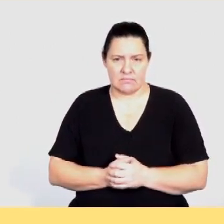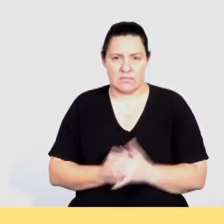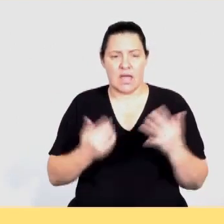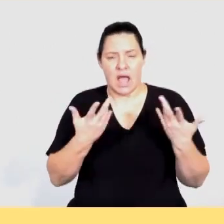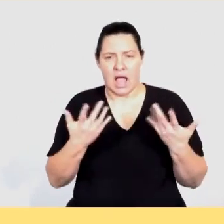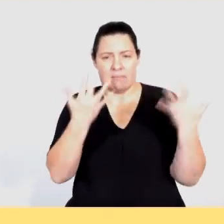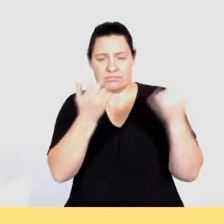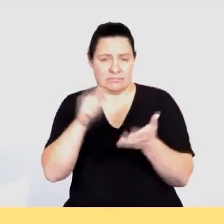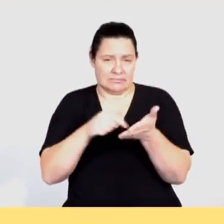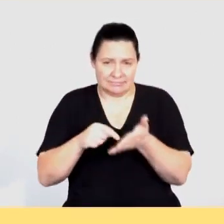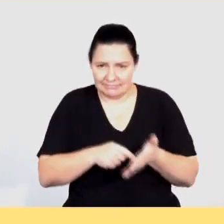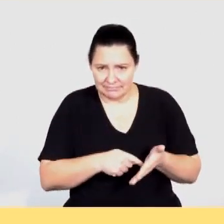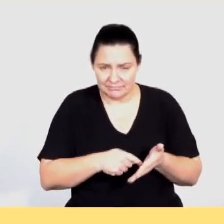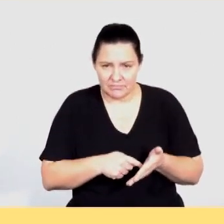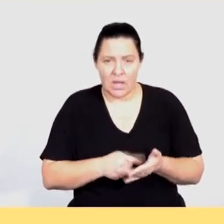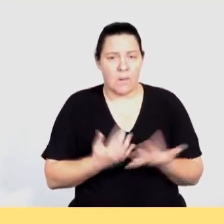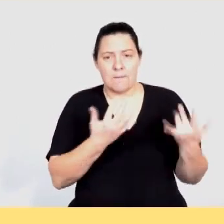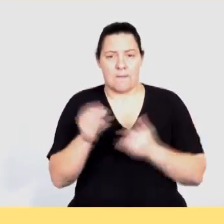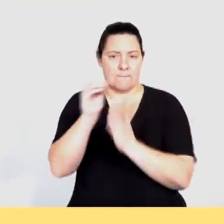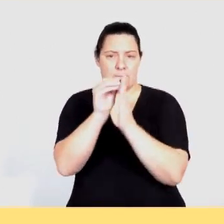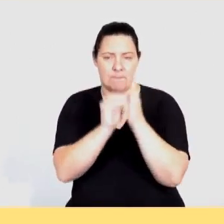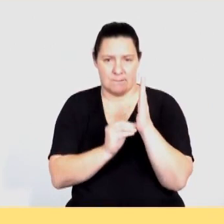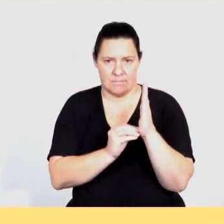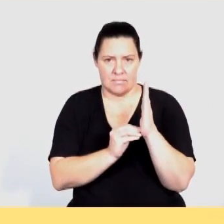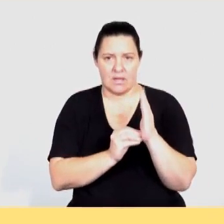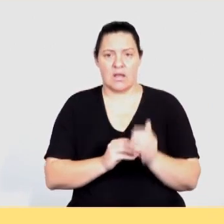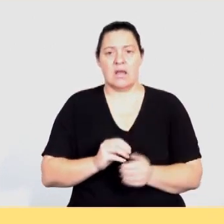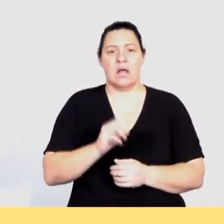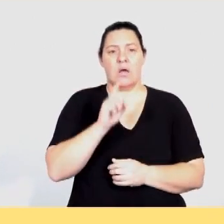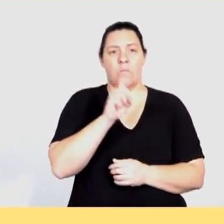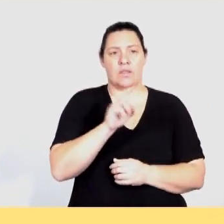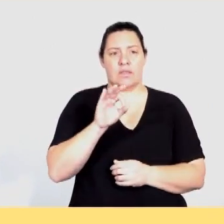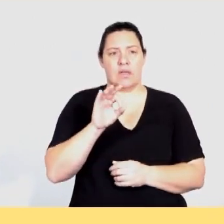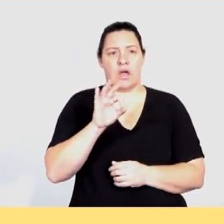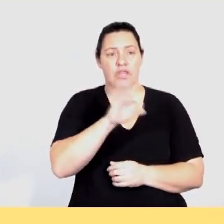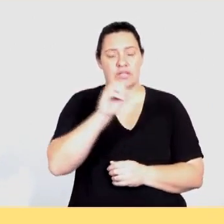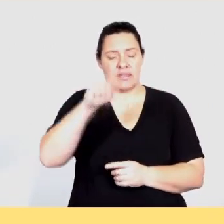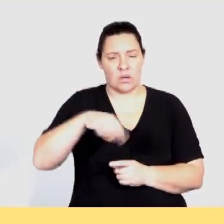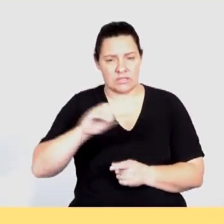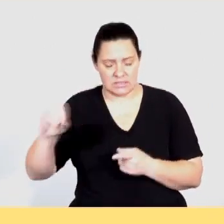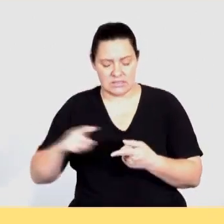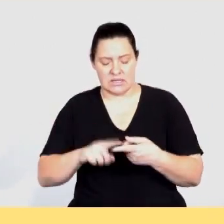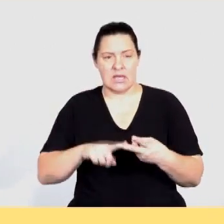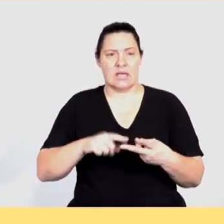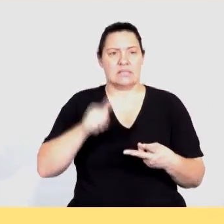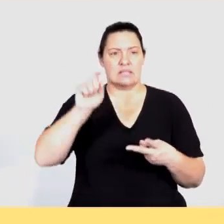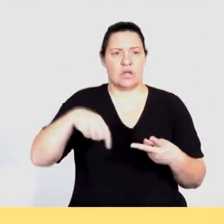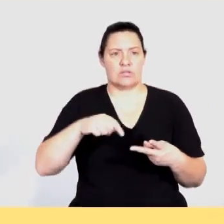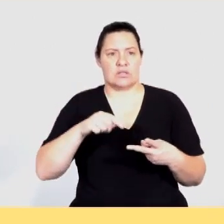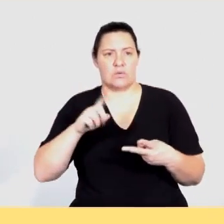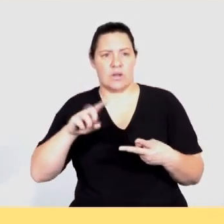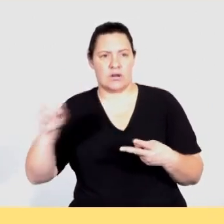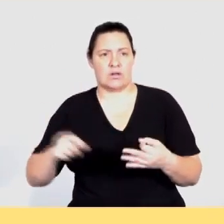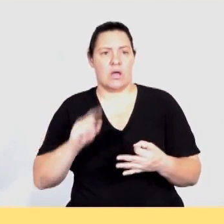equipment. Calculators. Let's quickly punch these figures. 30,000 plus 6,100